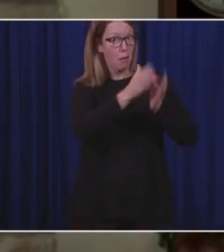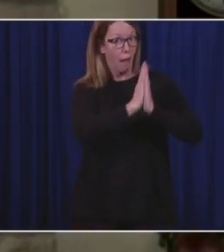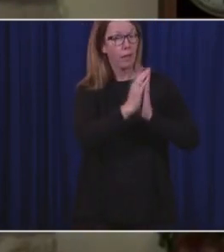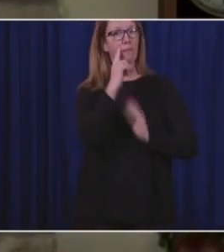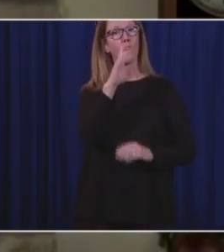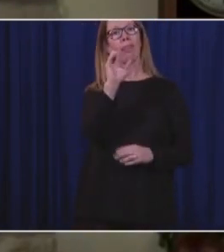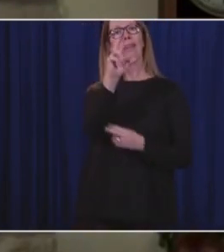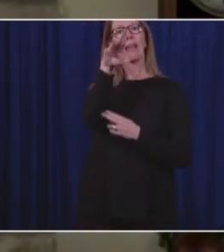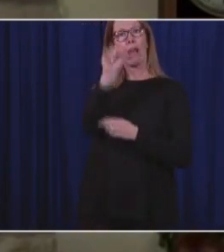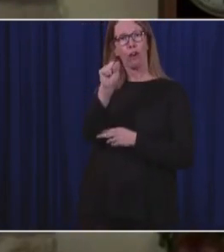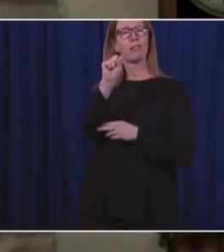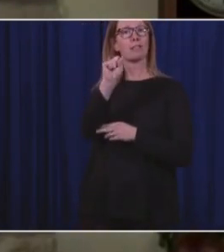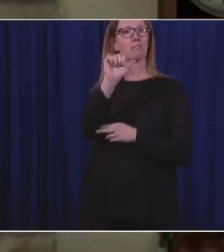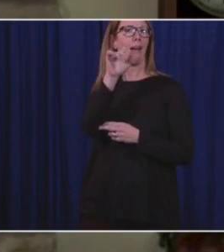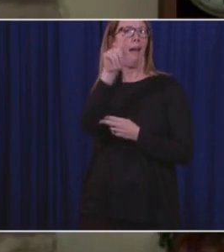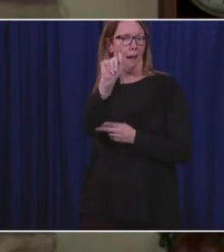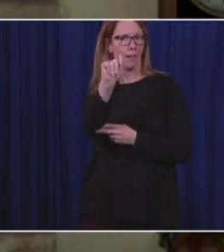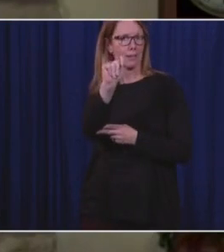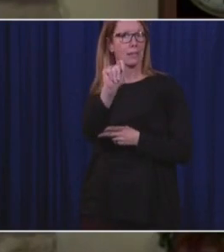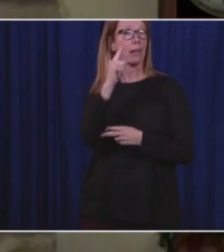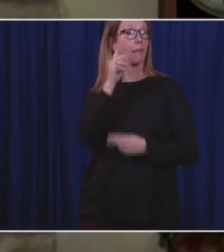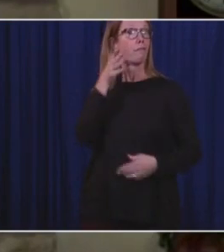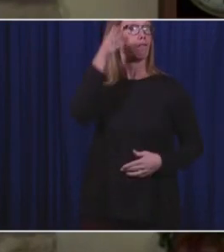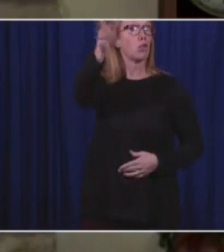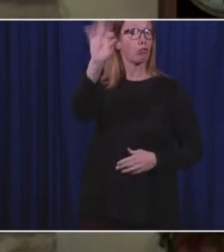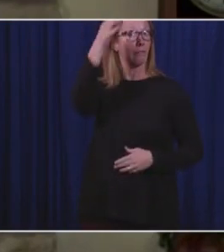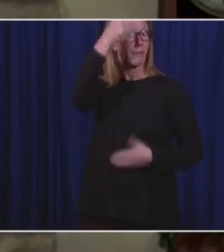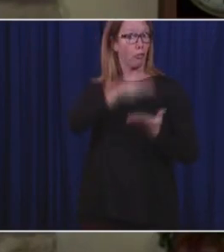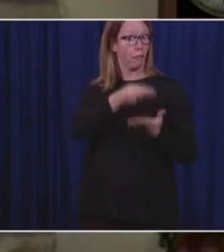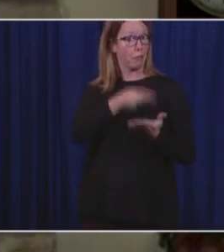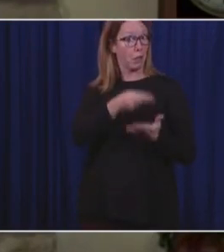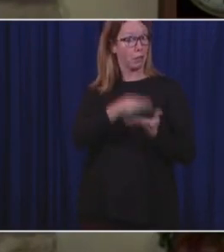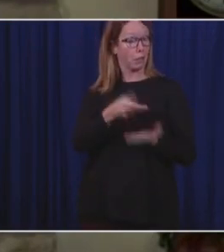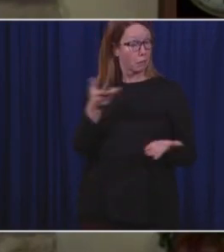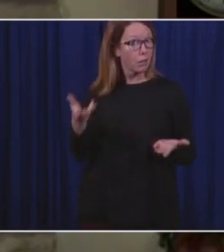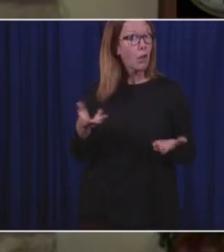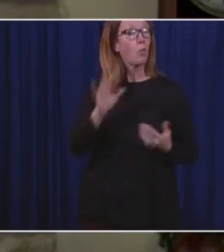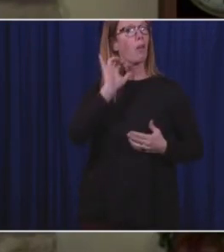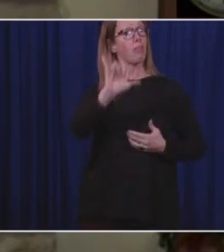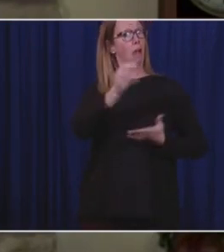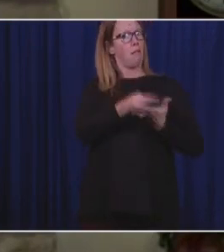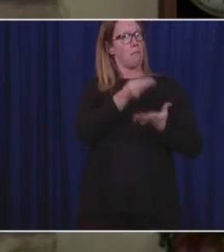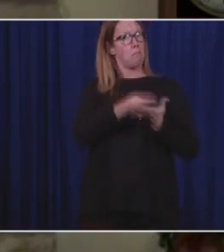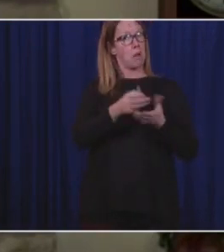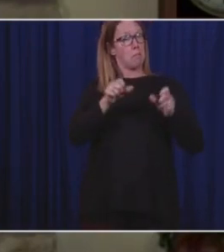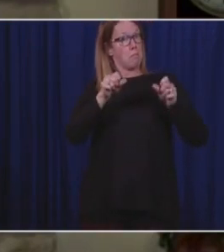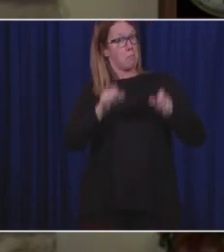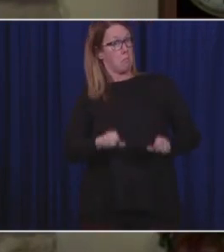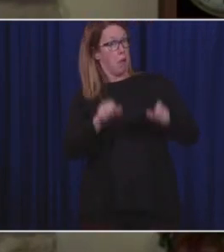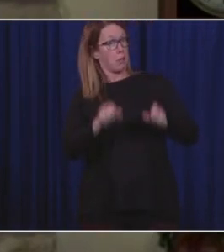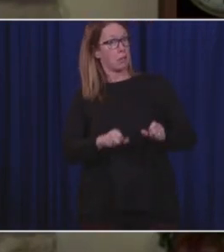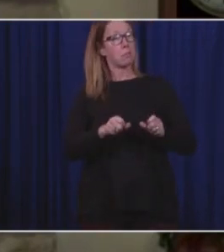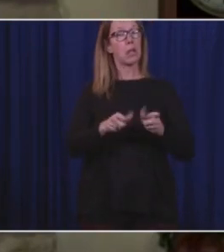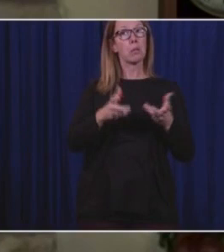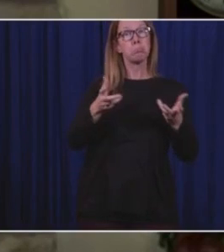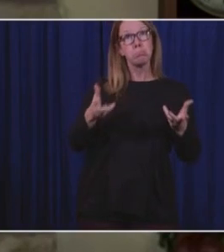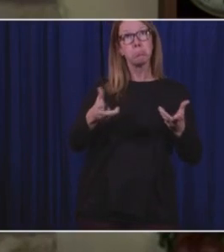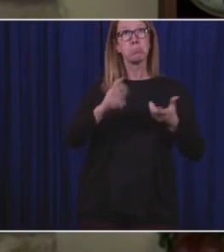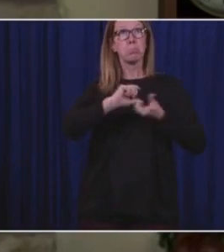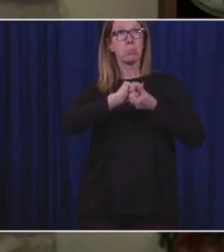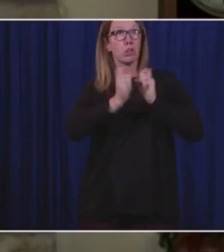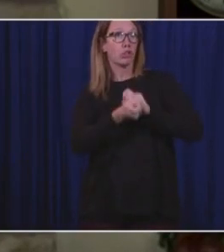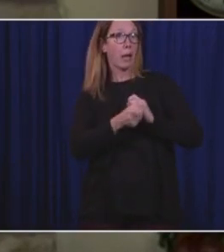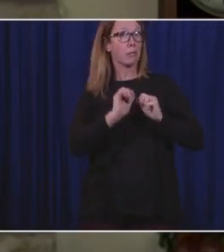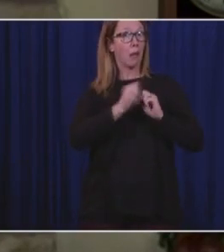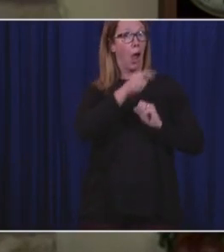Act and future federal funding. Would that funding potentially change the way that you handle maybe future health